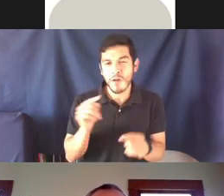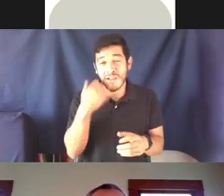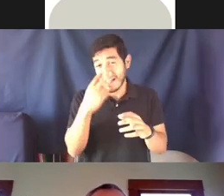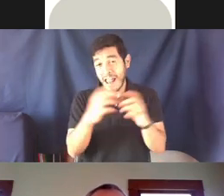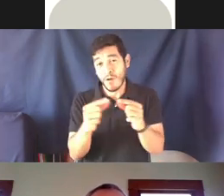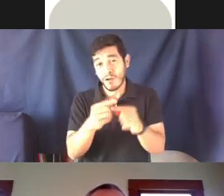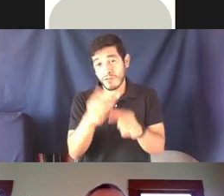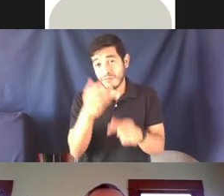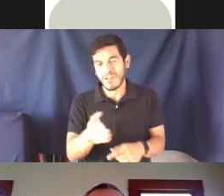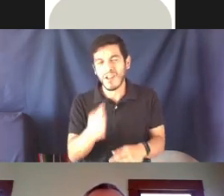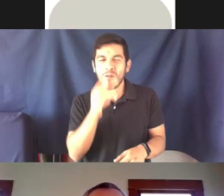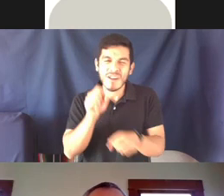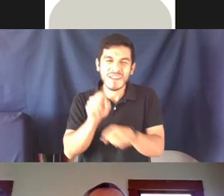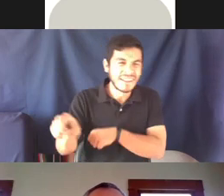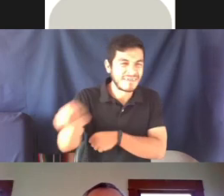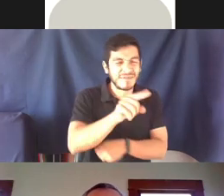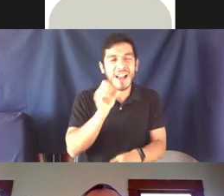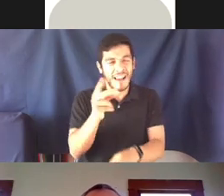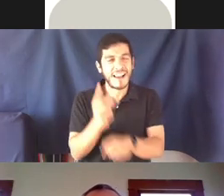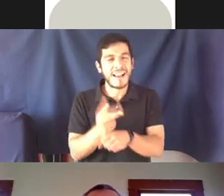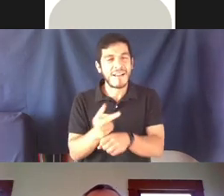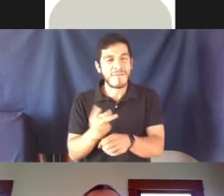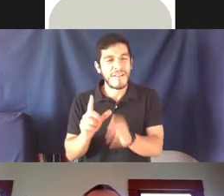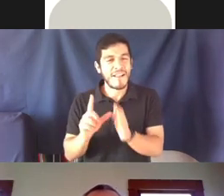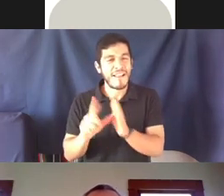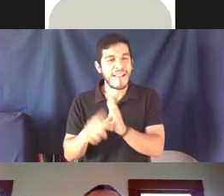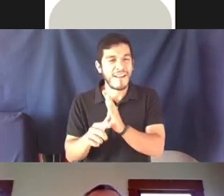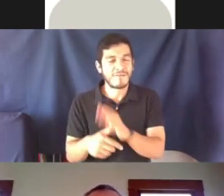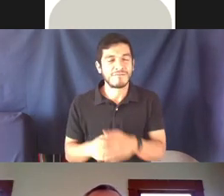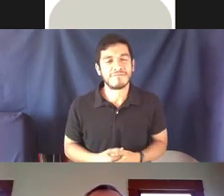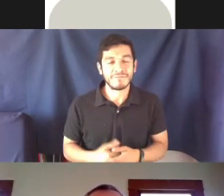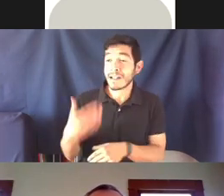out afterwards. You can go to the next slide, please.